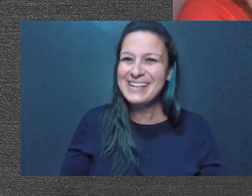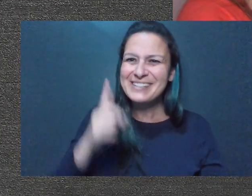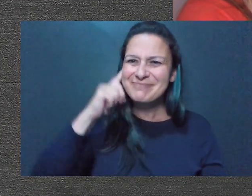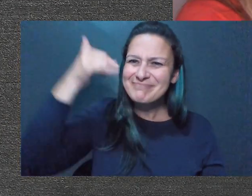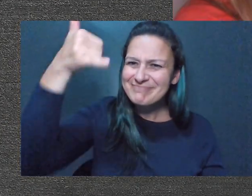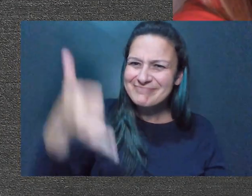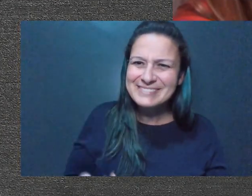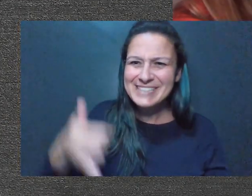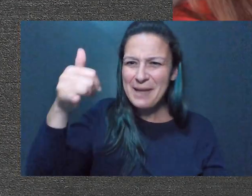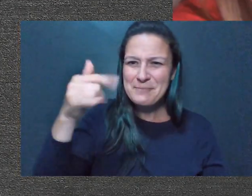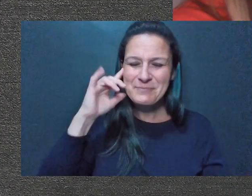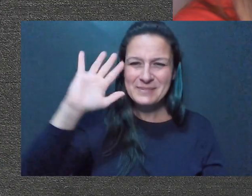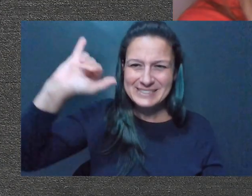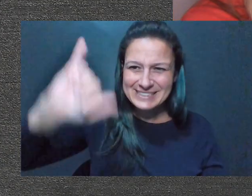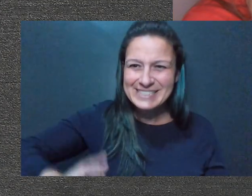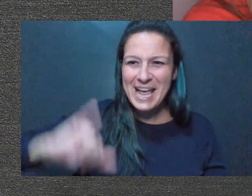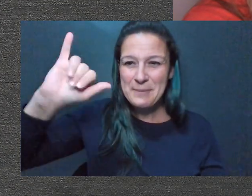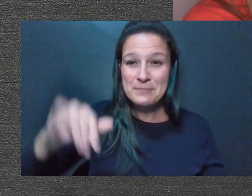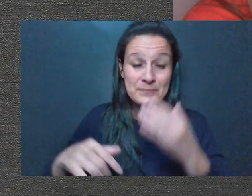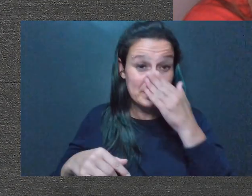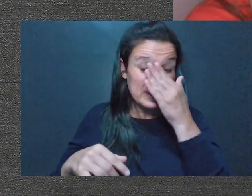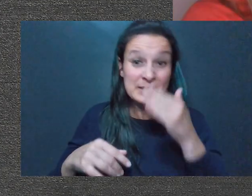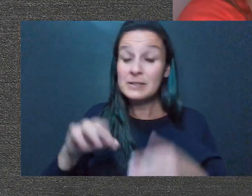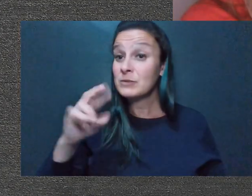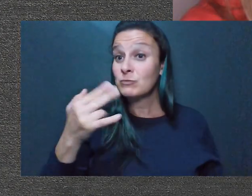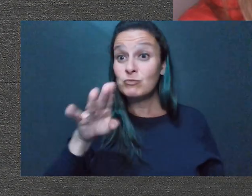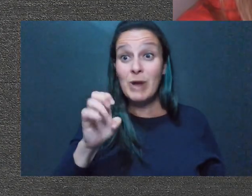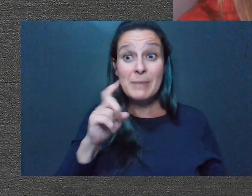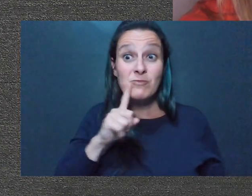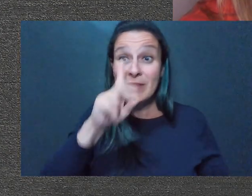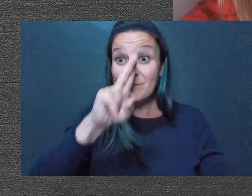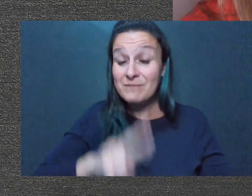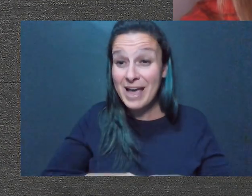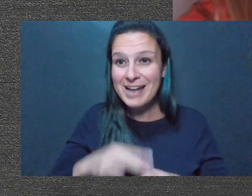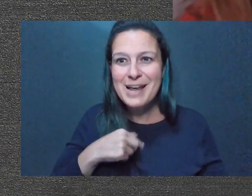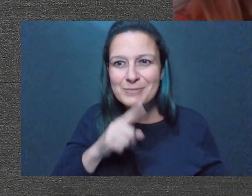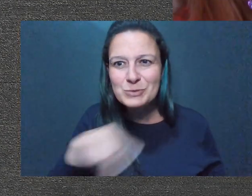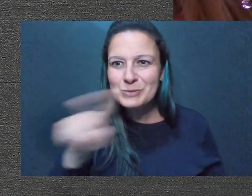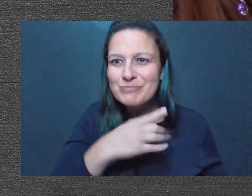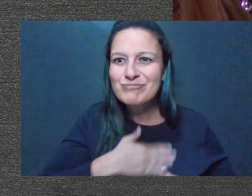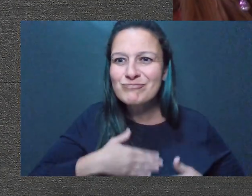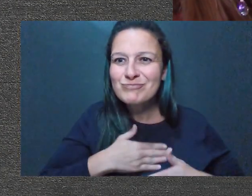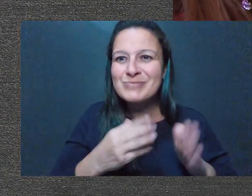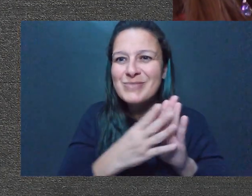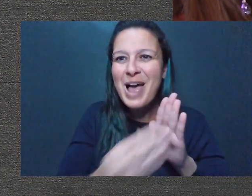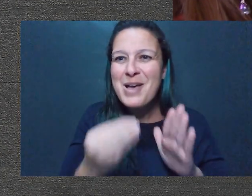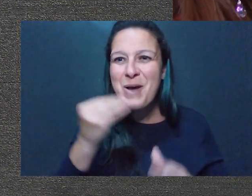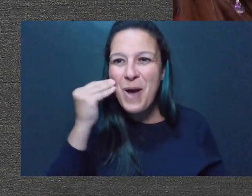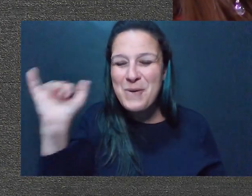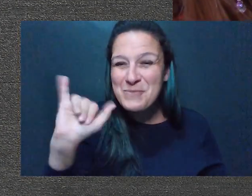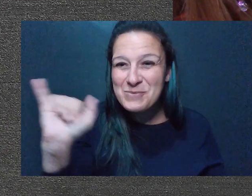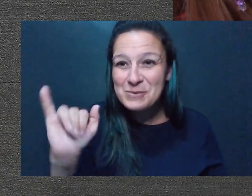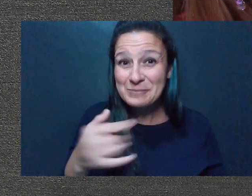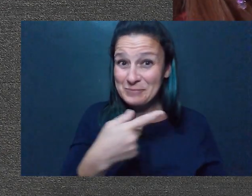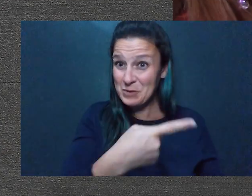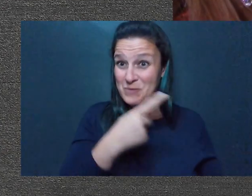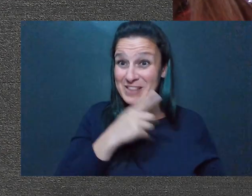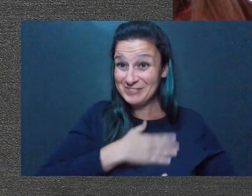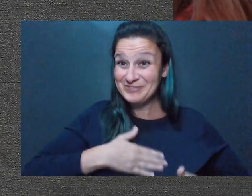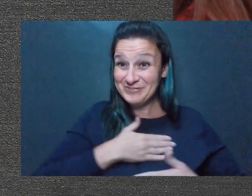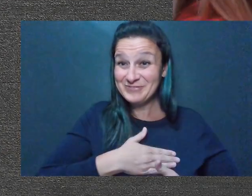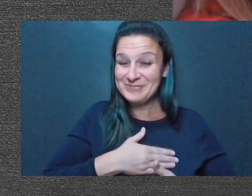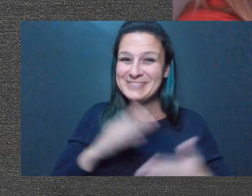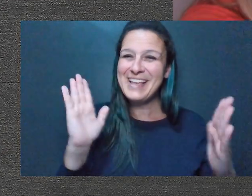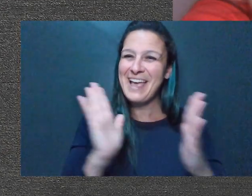rhyme. Rhymes are so much fun. I bet you had fun saying them at home. George and I sure did, didn't we, George?